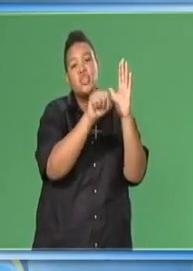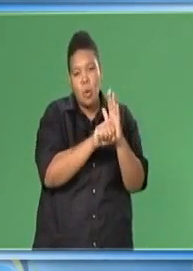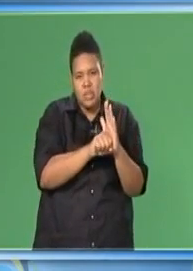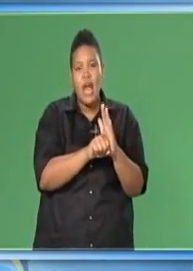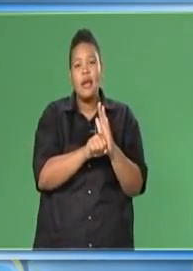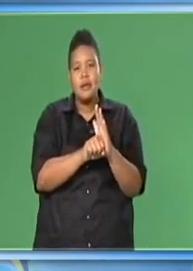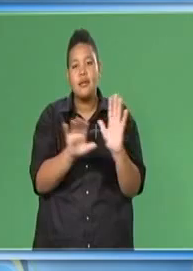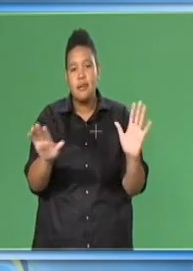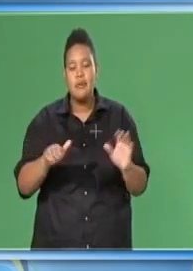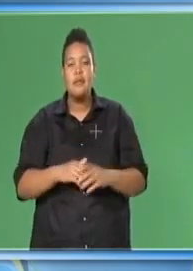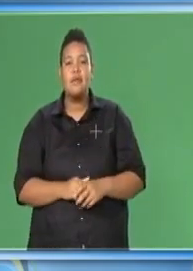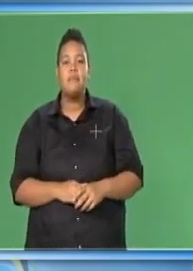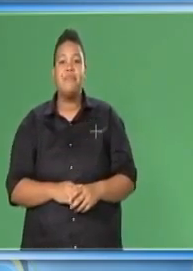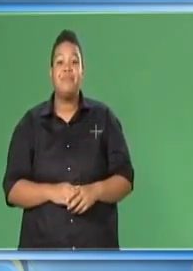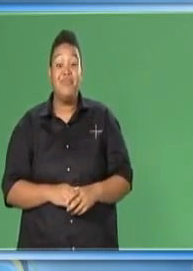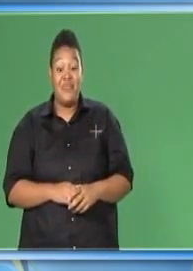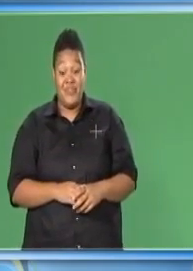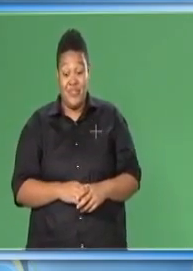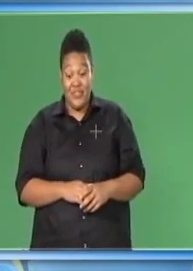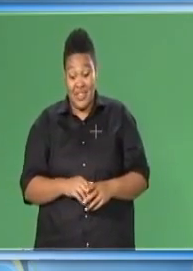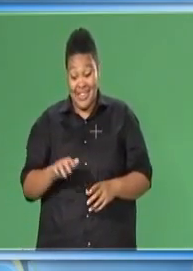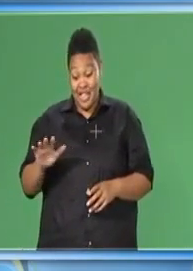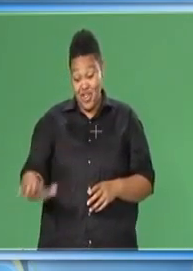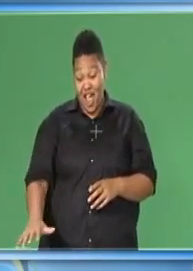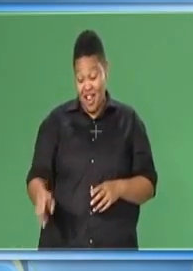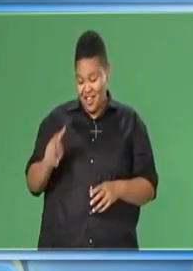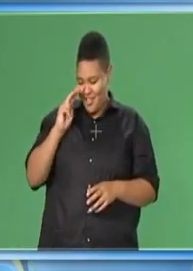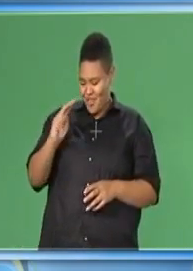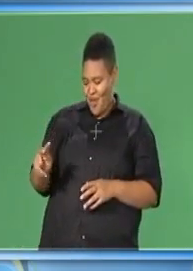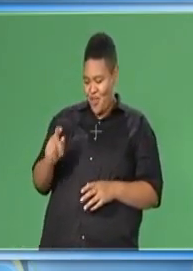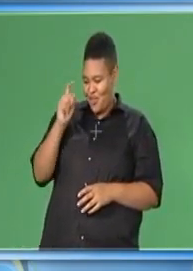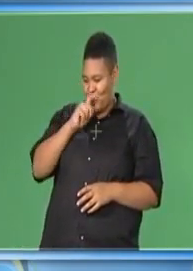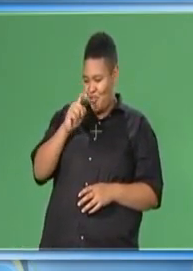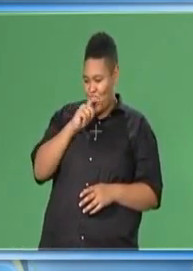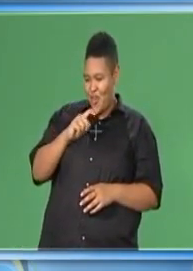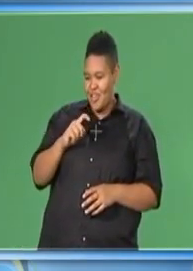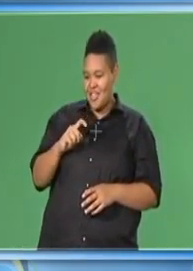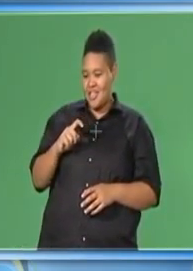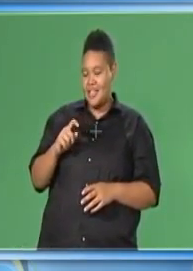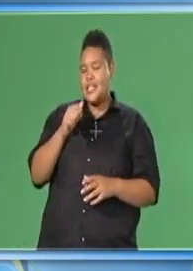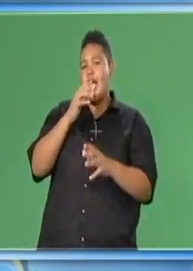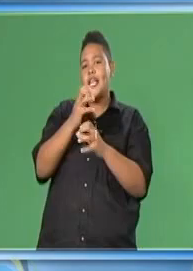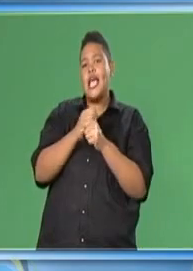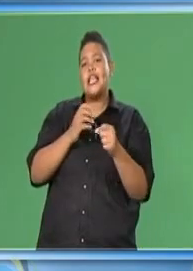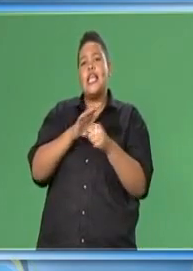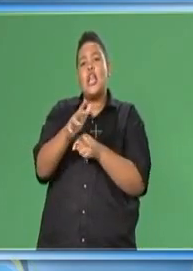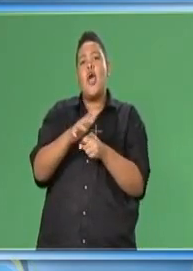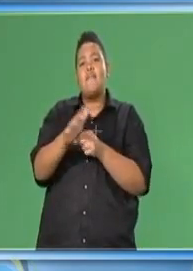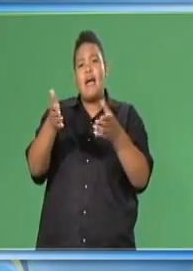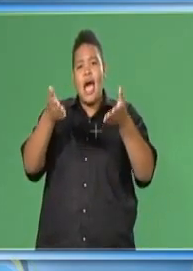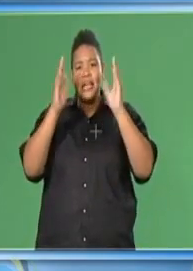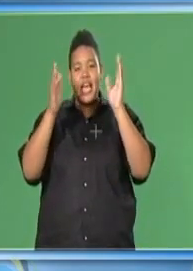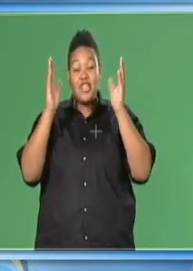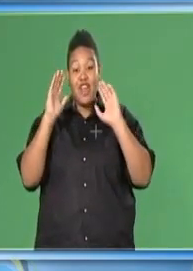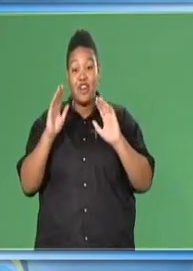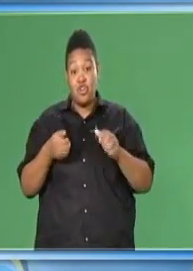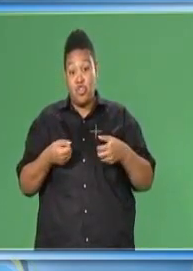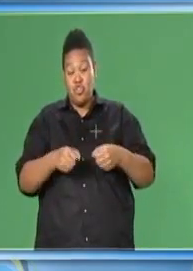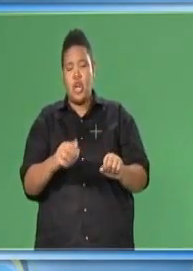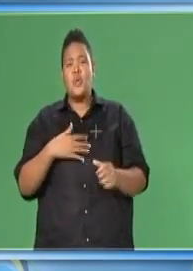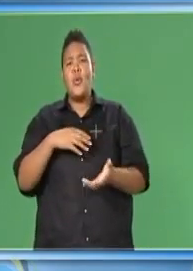usually considered linking verbs because they link the subject of the verb to the rest of the sentence which talks about the subject. In